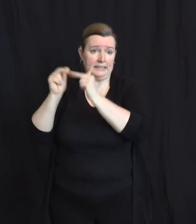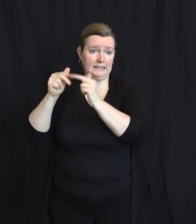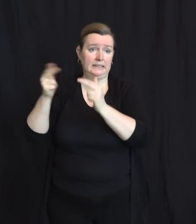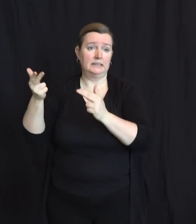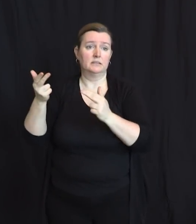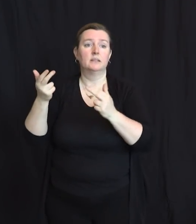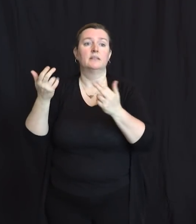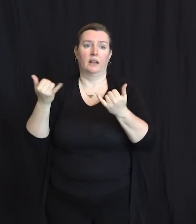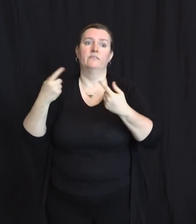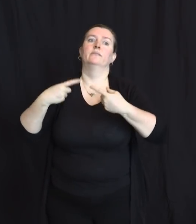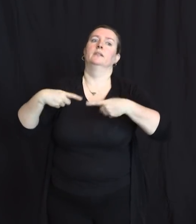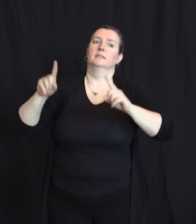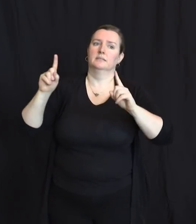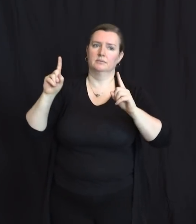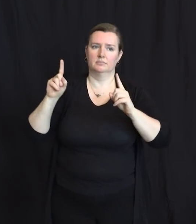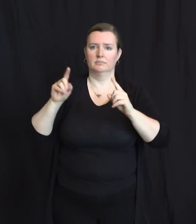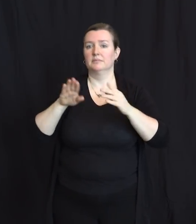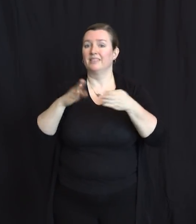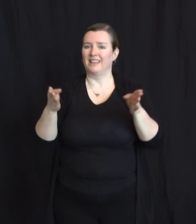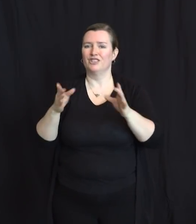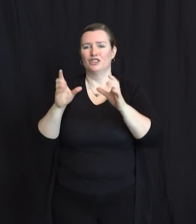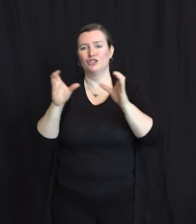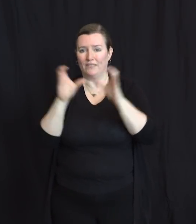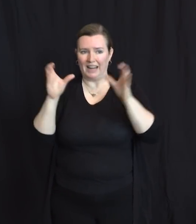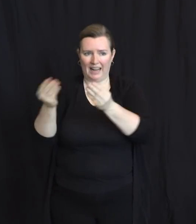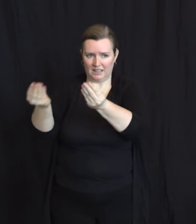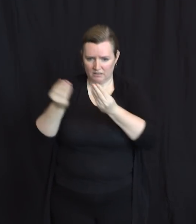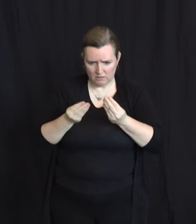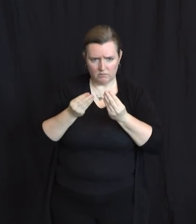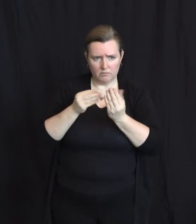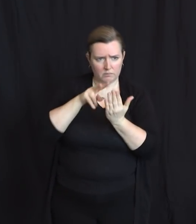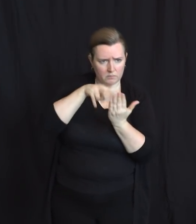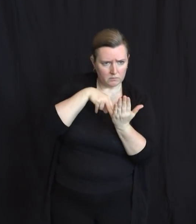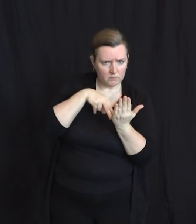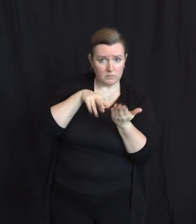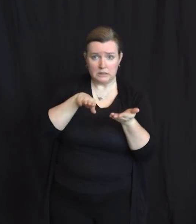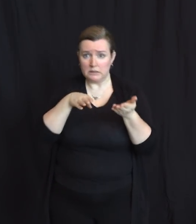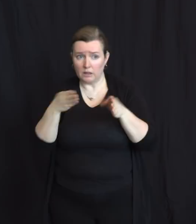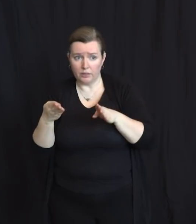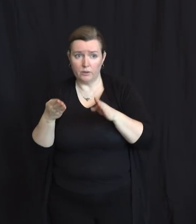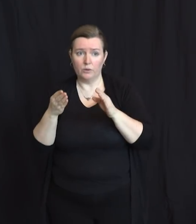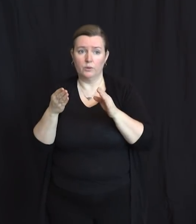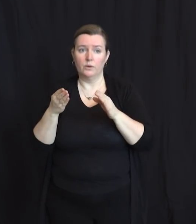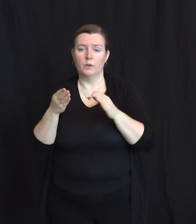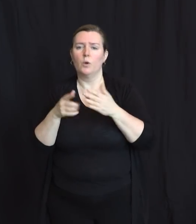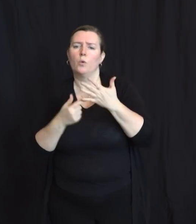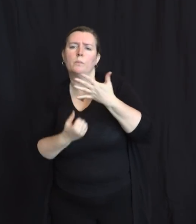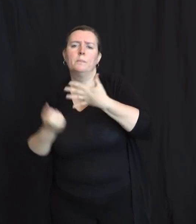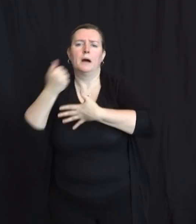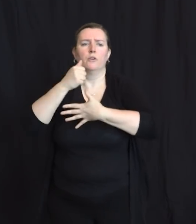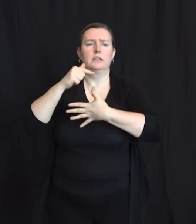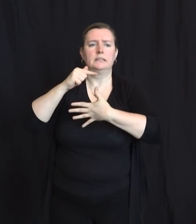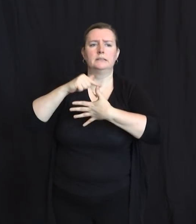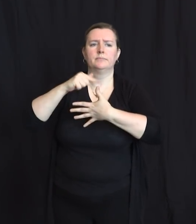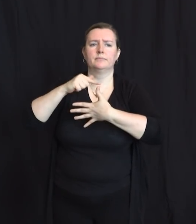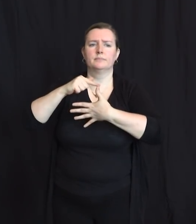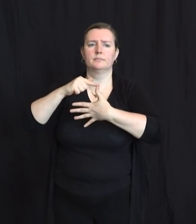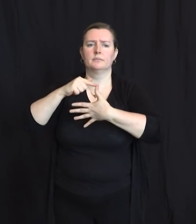to reconcile individuals who have died with a primary diagnosis of